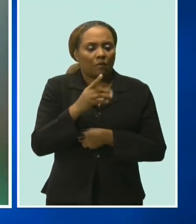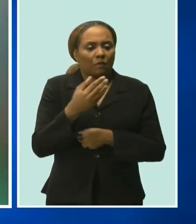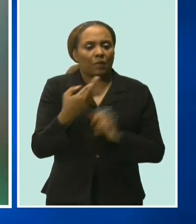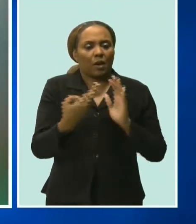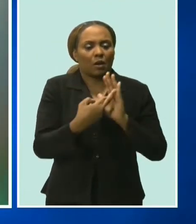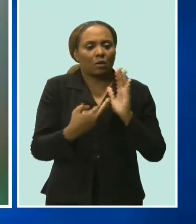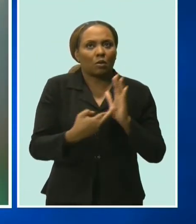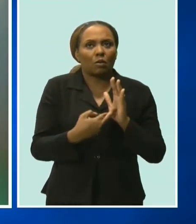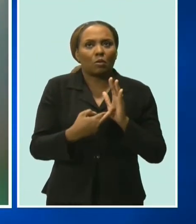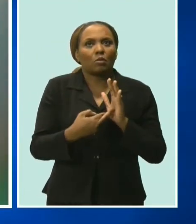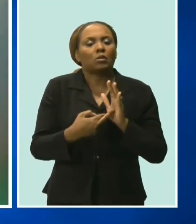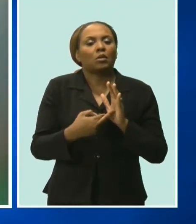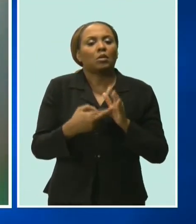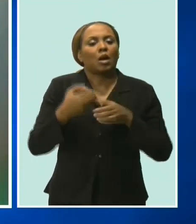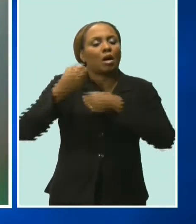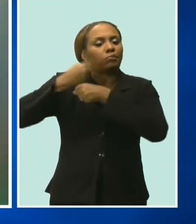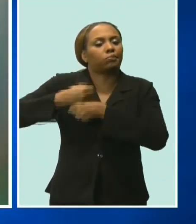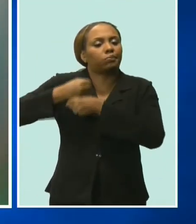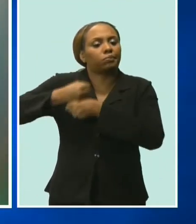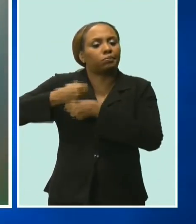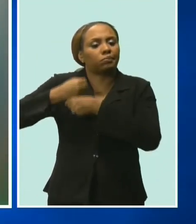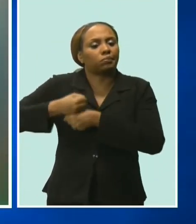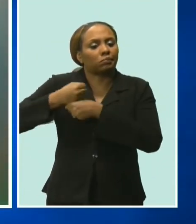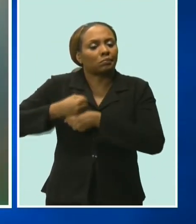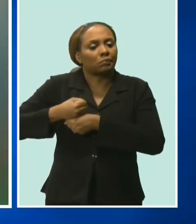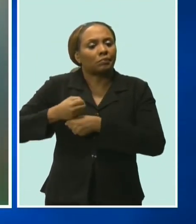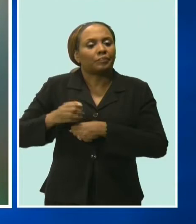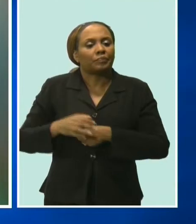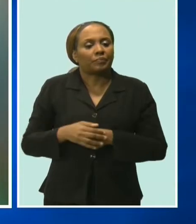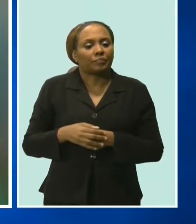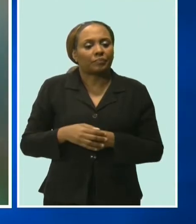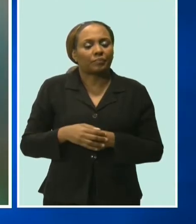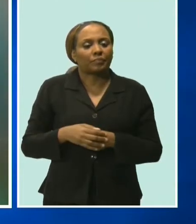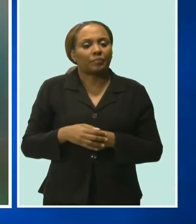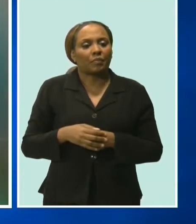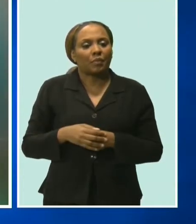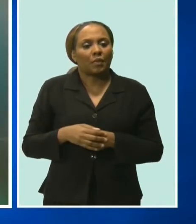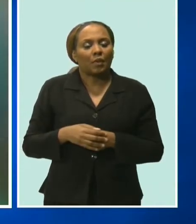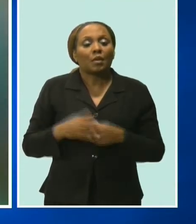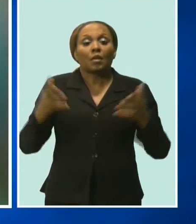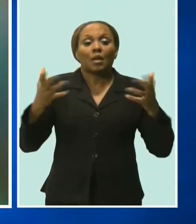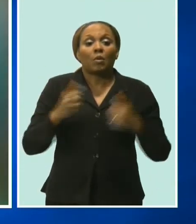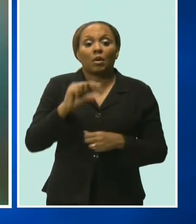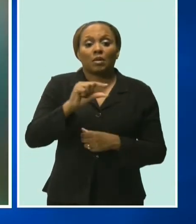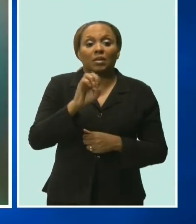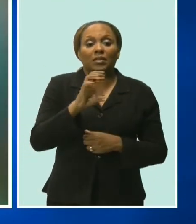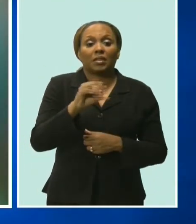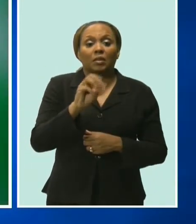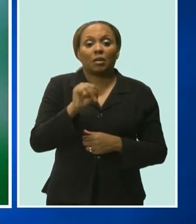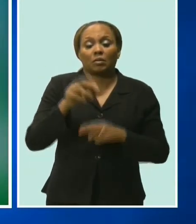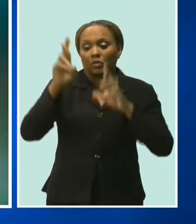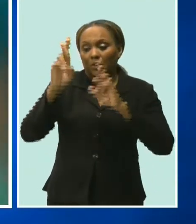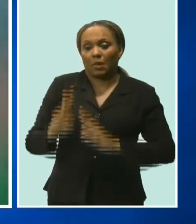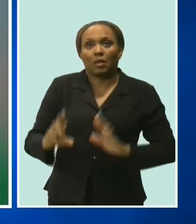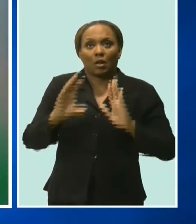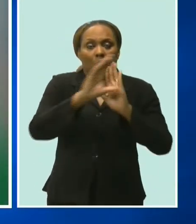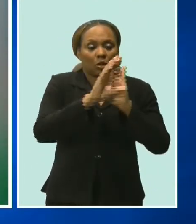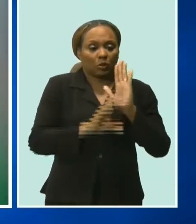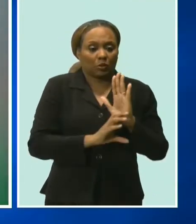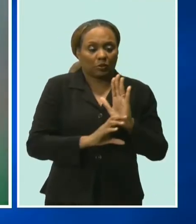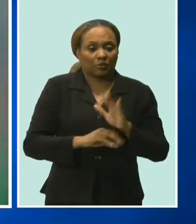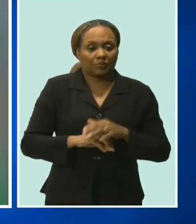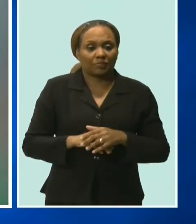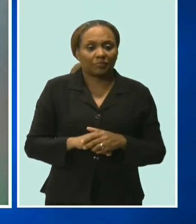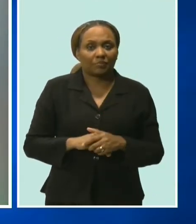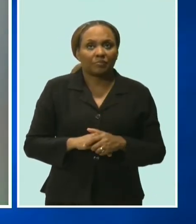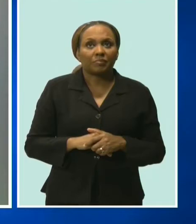Republic Avenue with their placards. They too echoed calls for the GCOM chair to respect the Constitution. We are